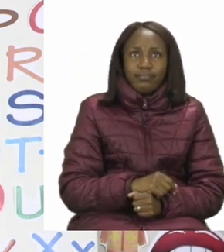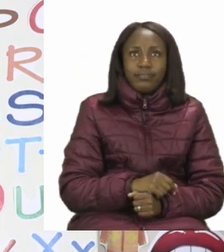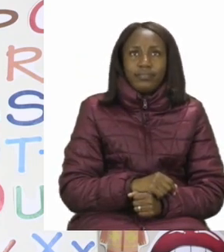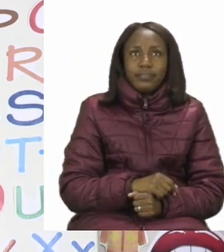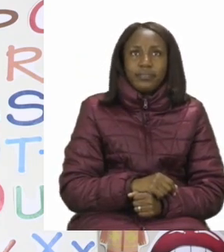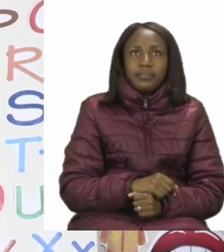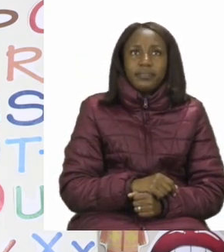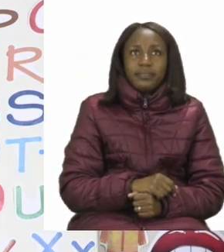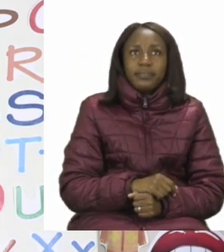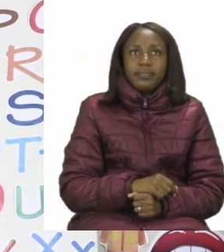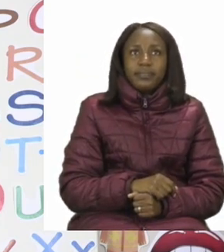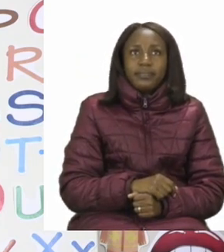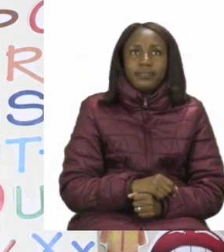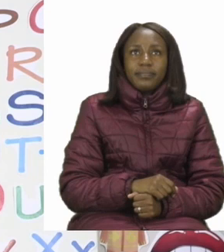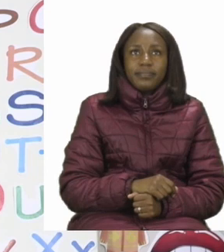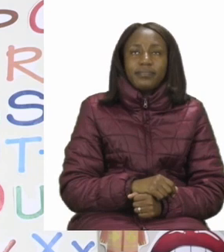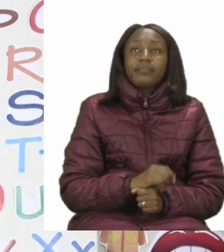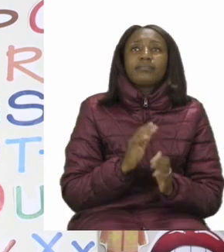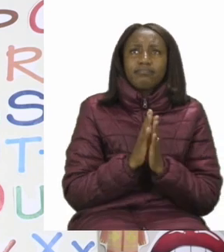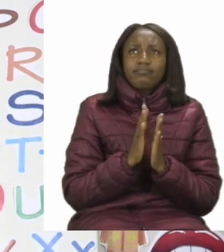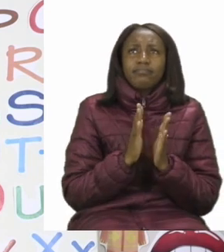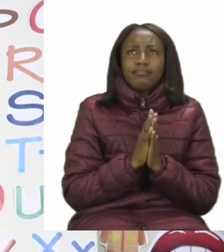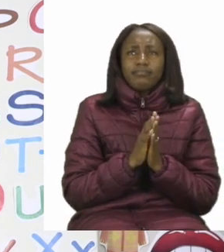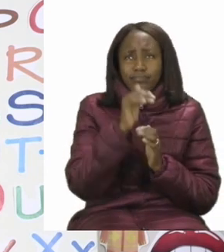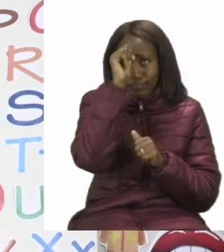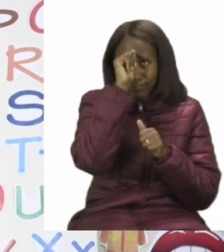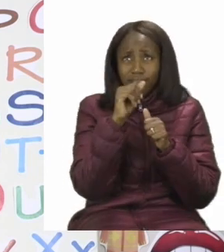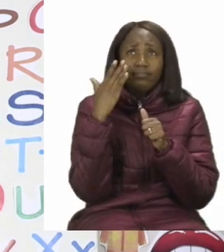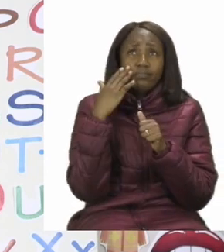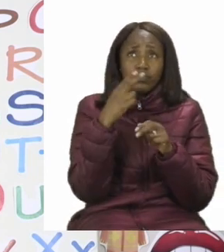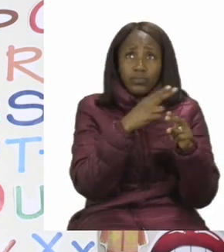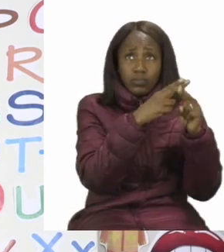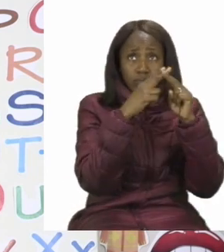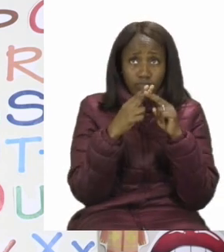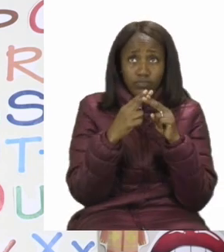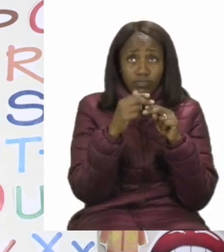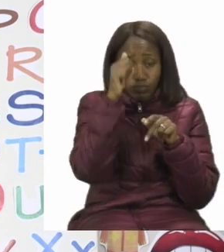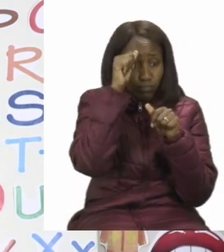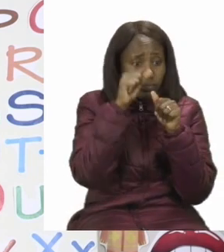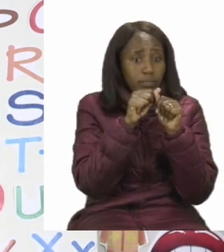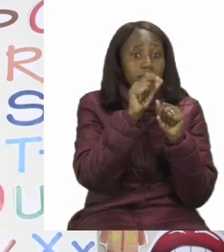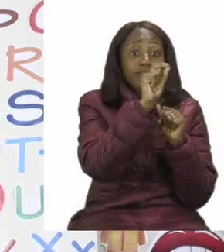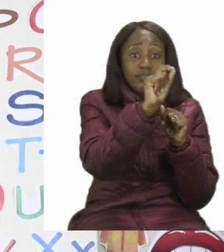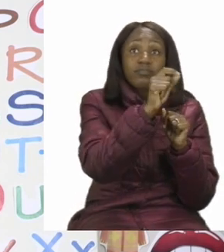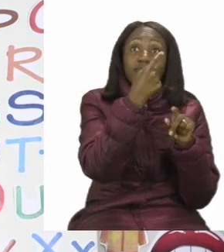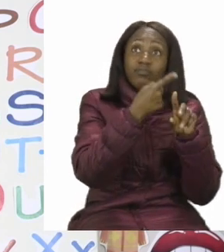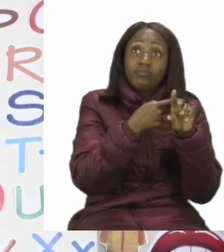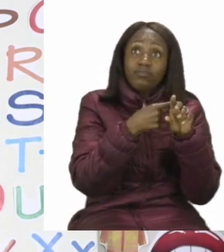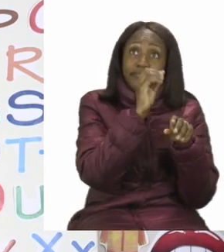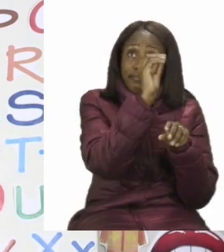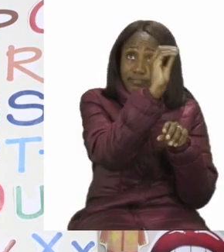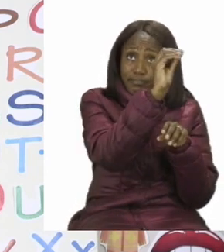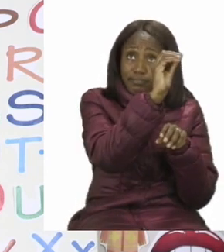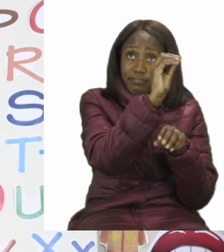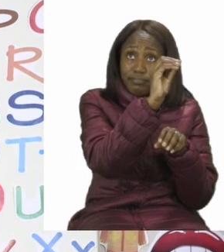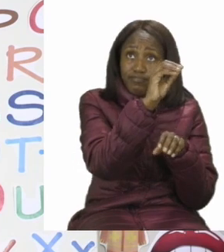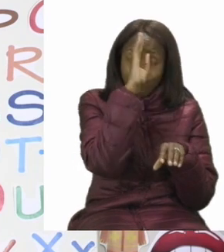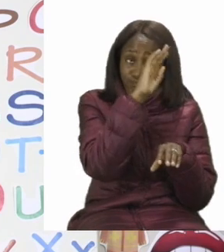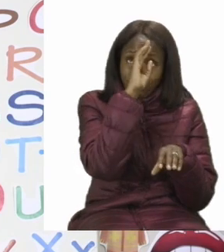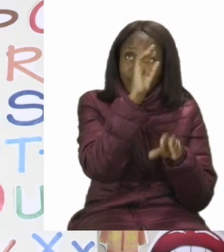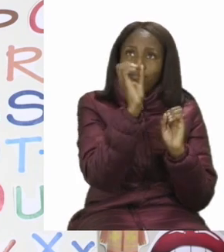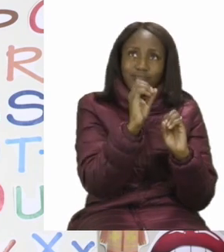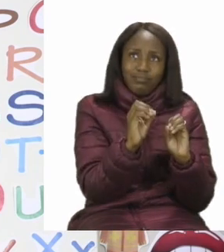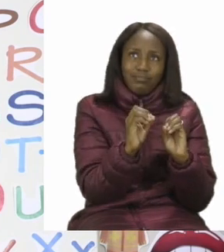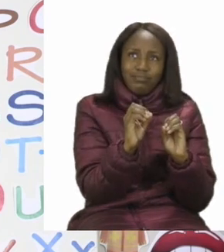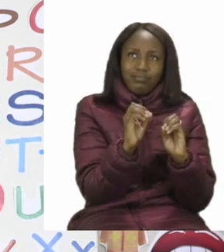127. So make sure that when you're borrowing, you are borrowing correctly. It is always the top numbers that are